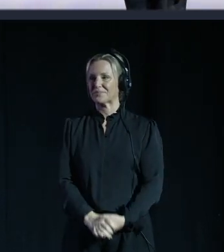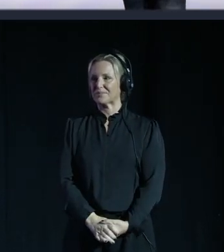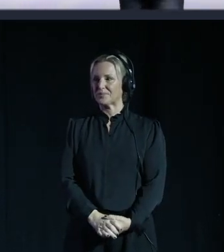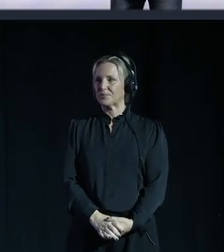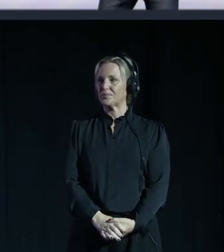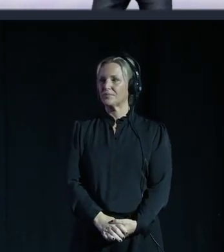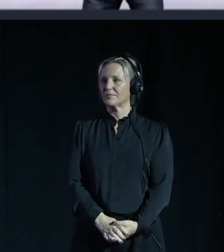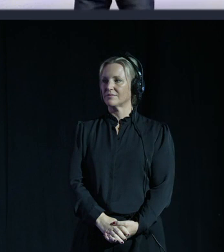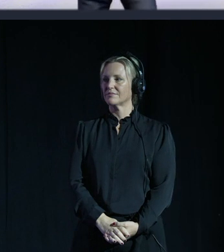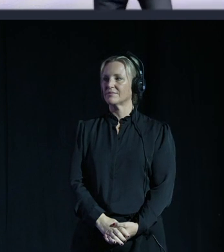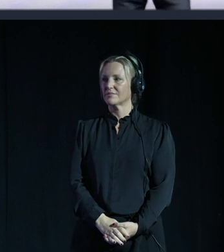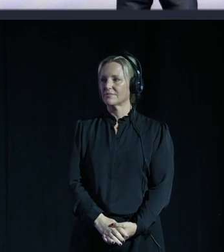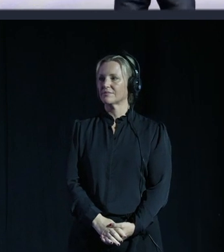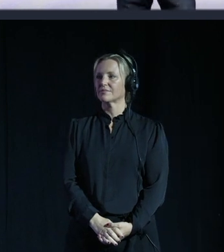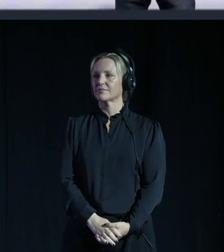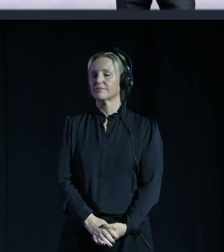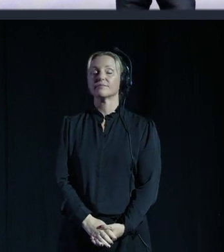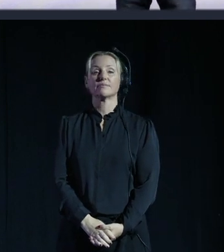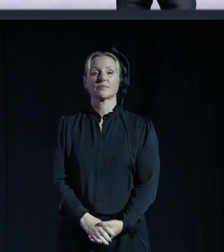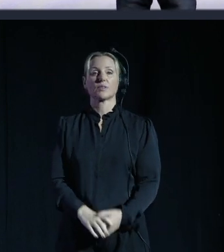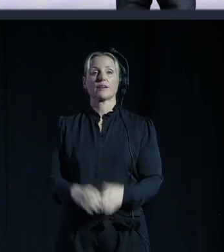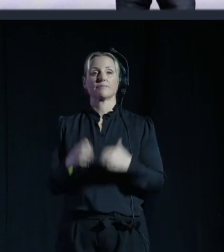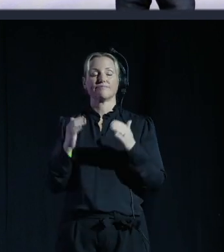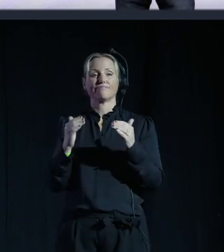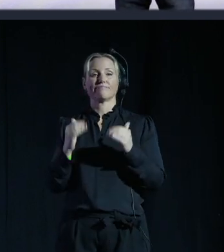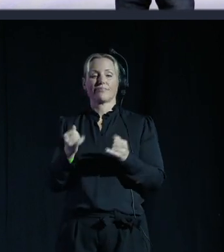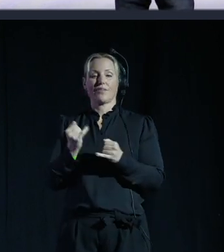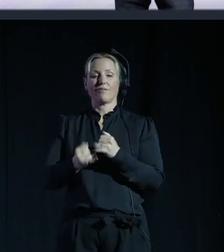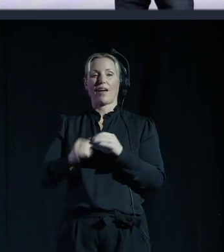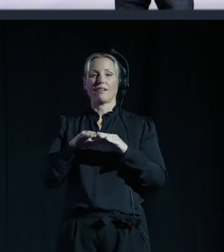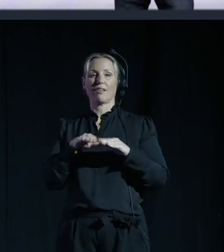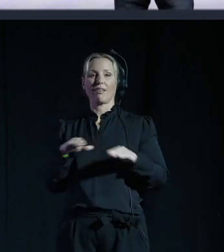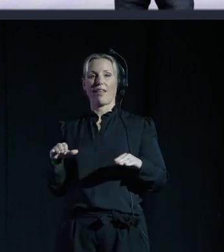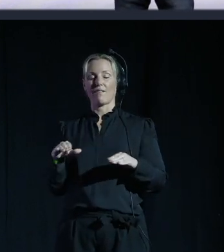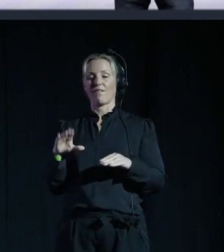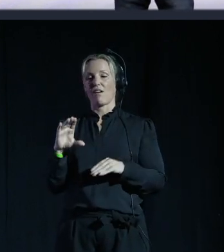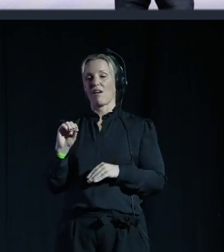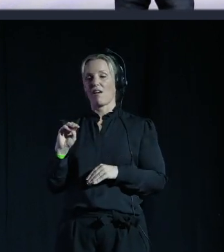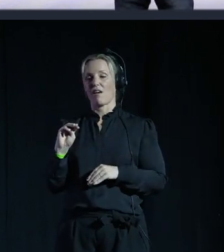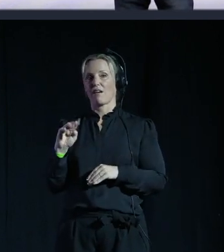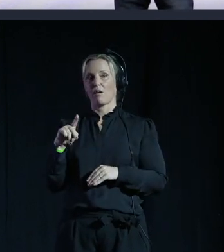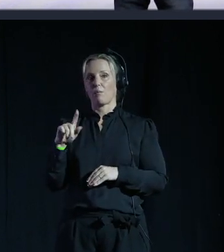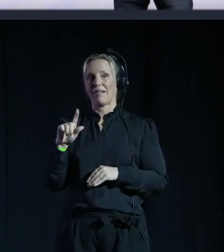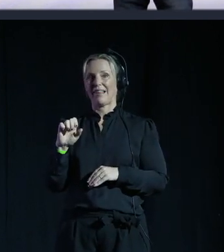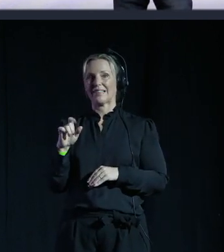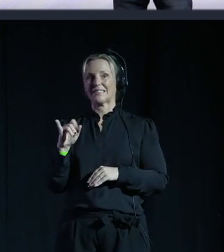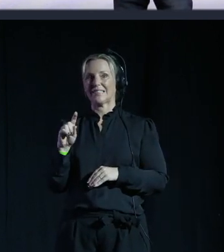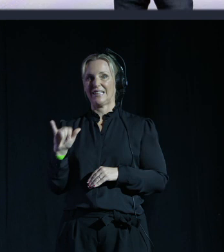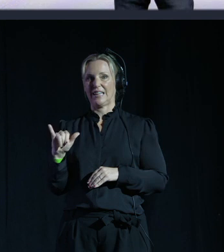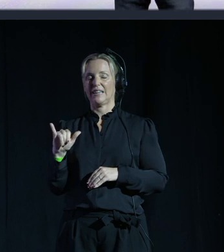All right, now I want to talk about the final level of complexity, coming to the highest level, which is at the organization